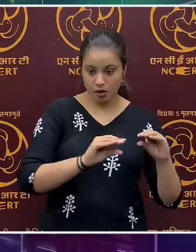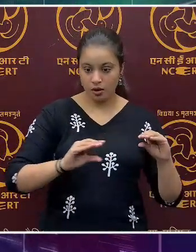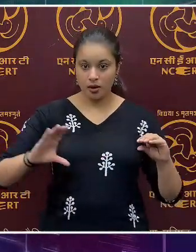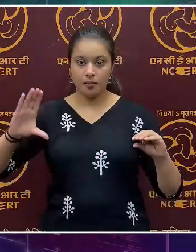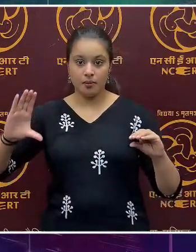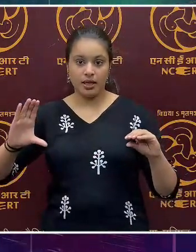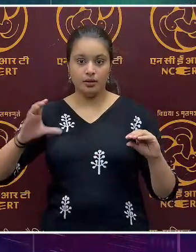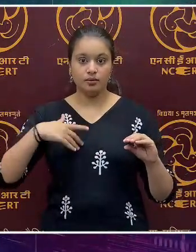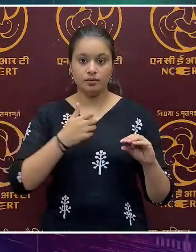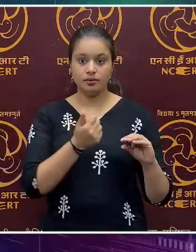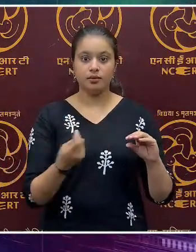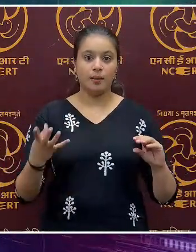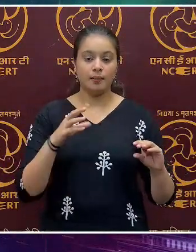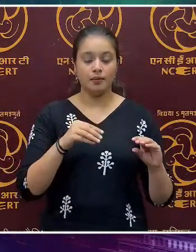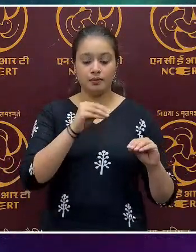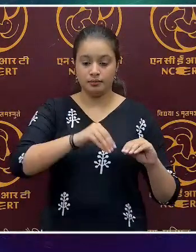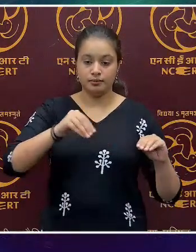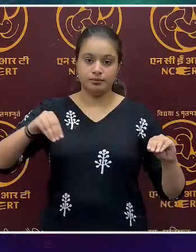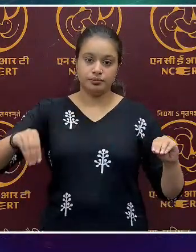sort sorting is fully completed.